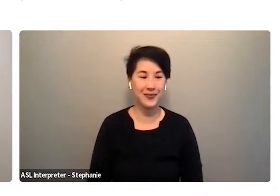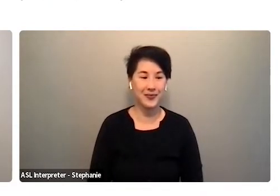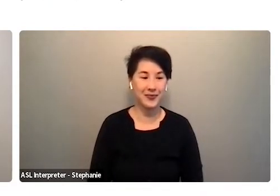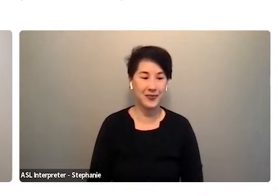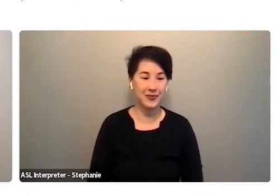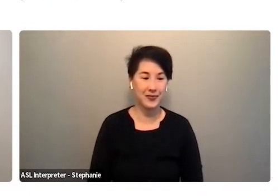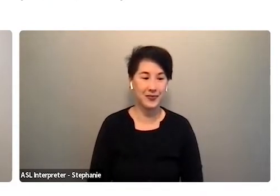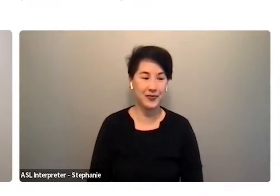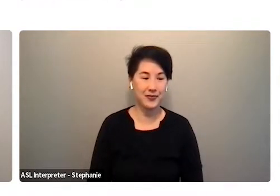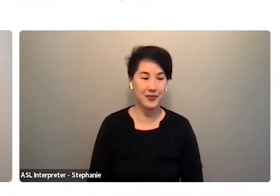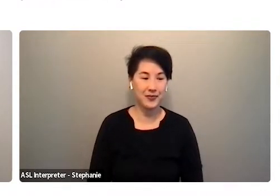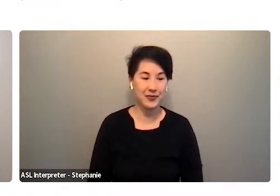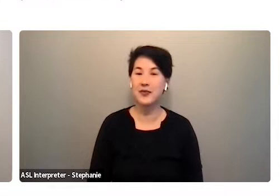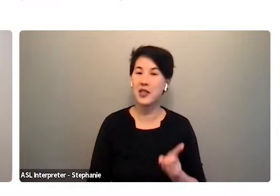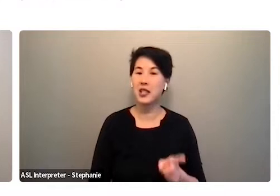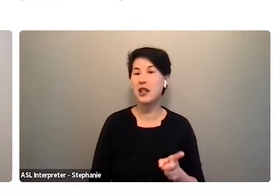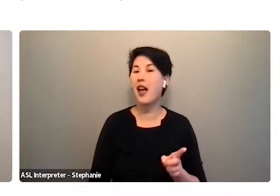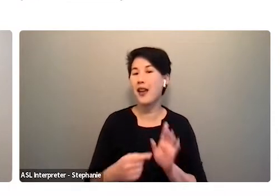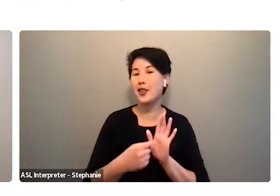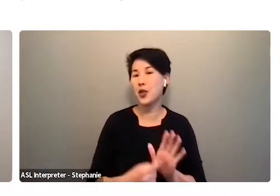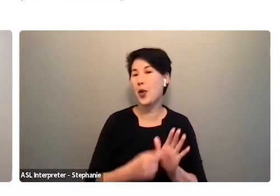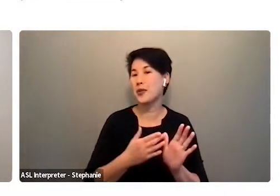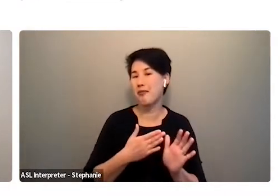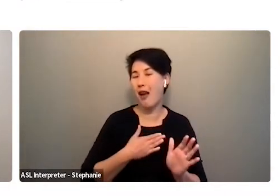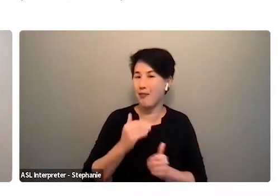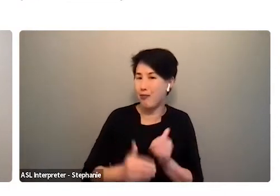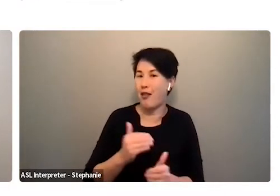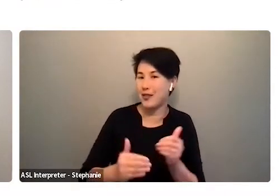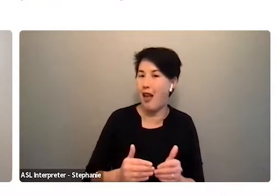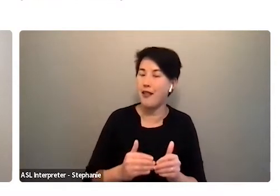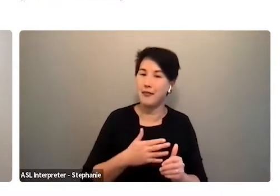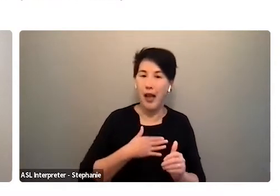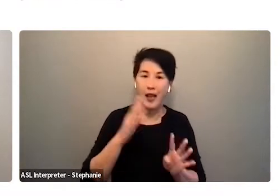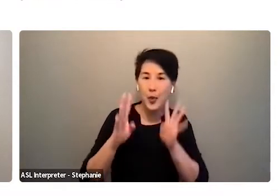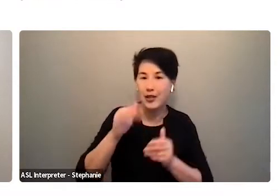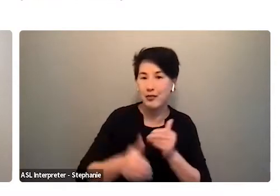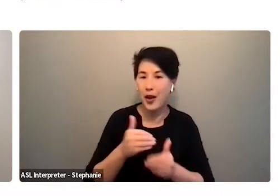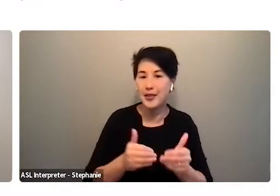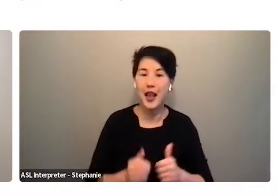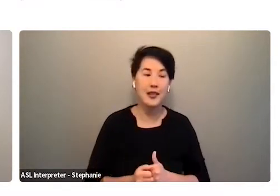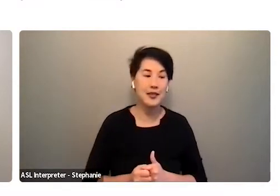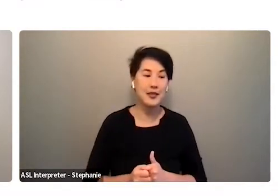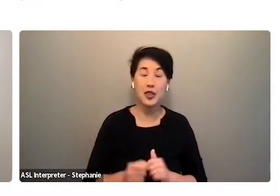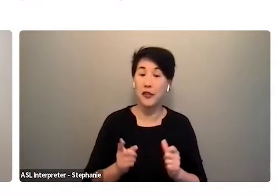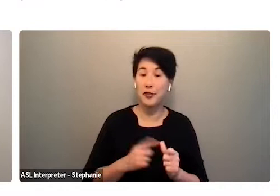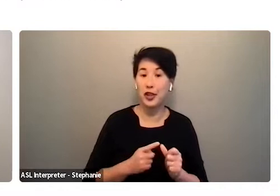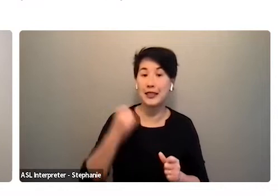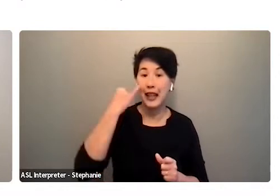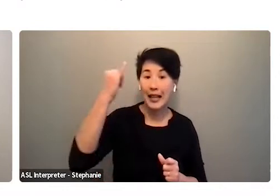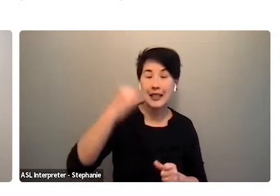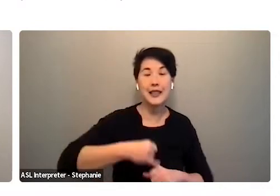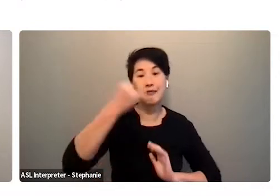So these slides kind of just show my behind the scenes process for everything. It would really begin with the idea, with the initial